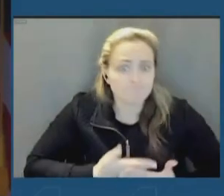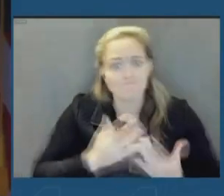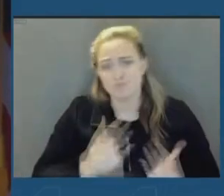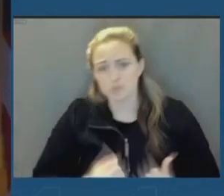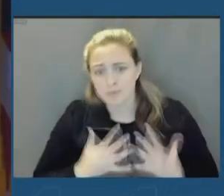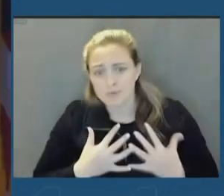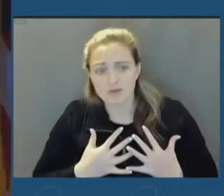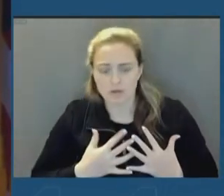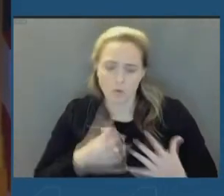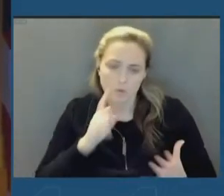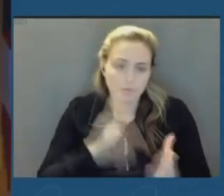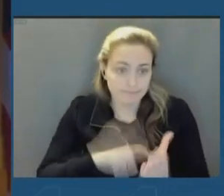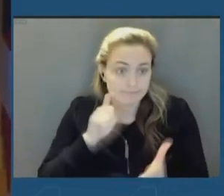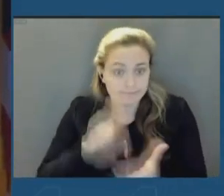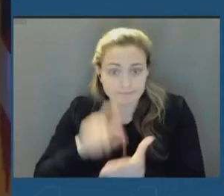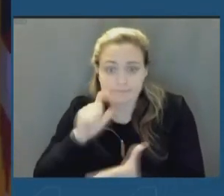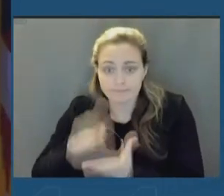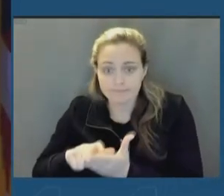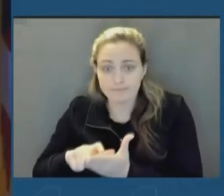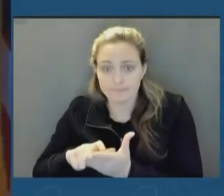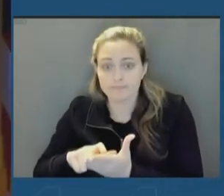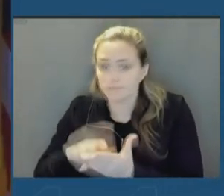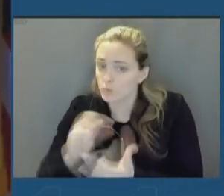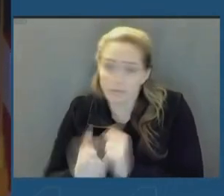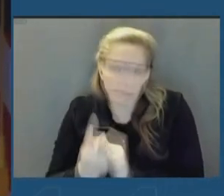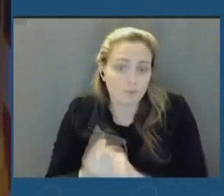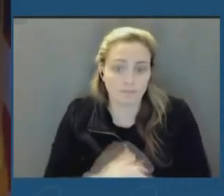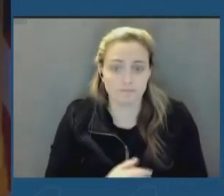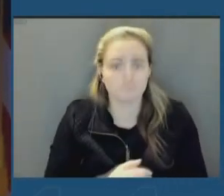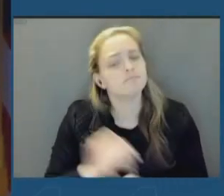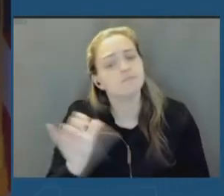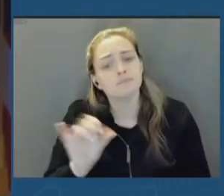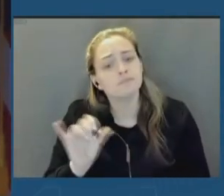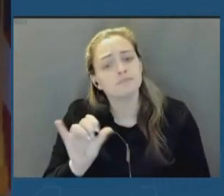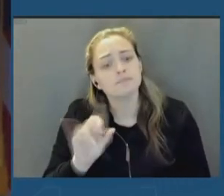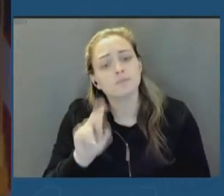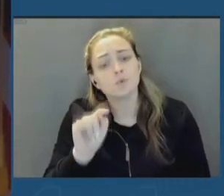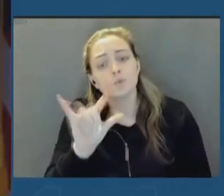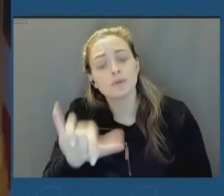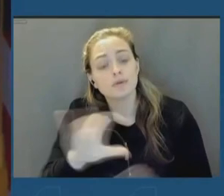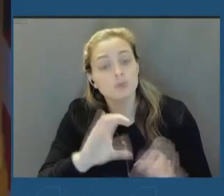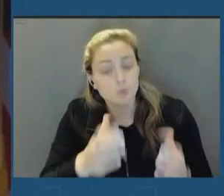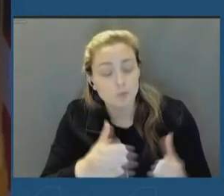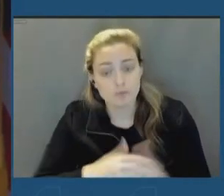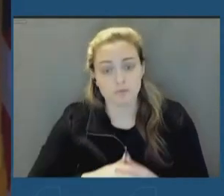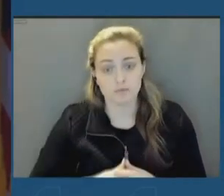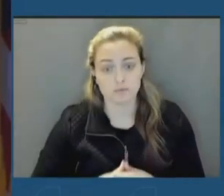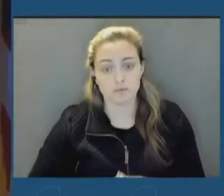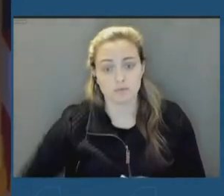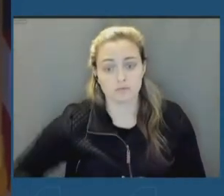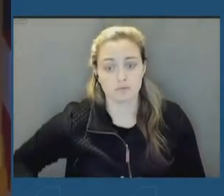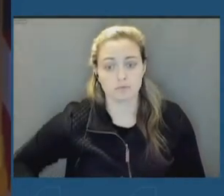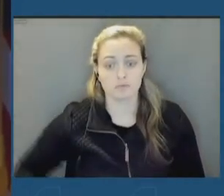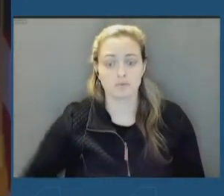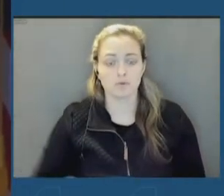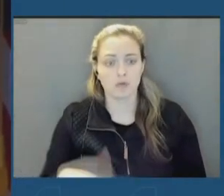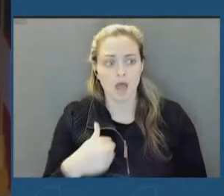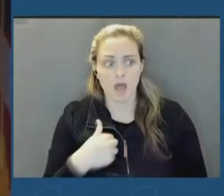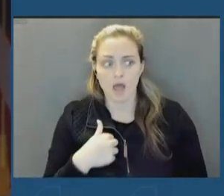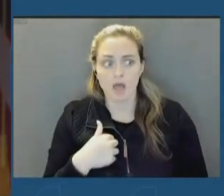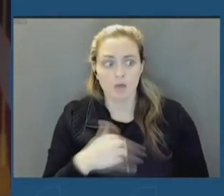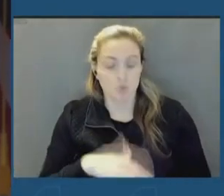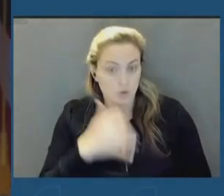giving recognition to everyone, and also the utility crews. I was on the